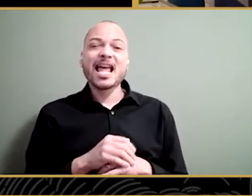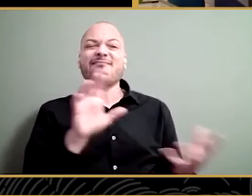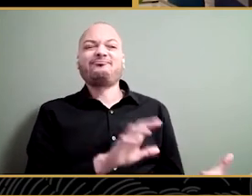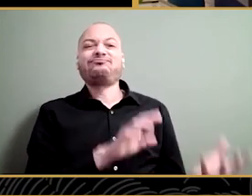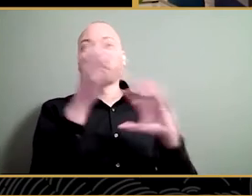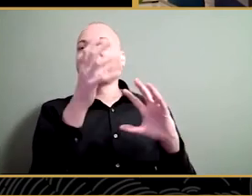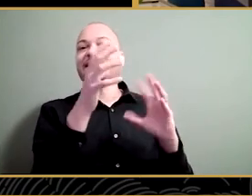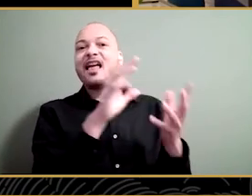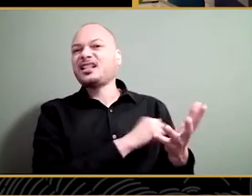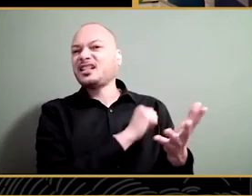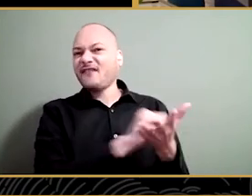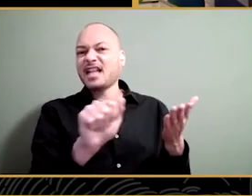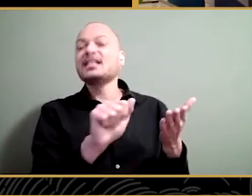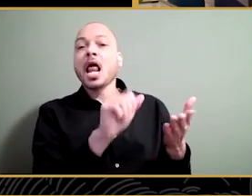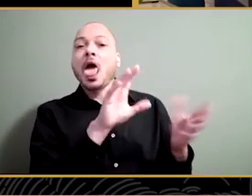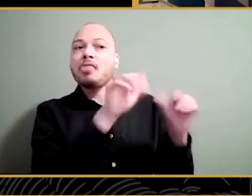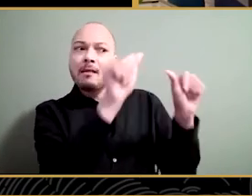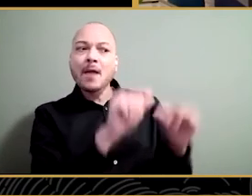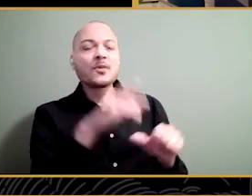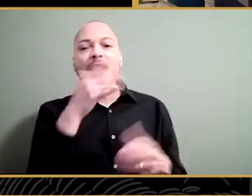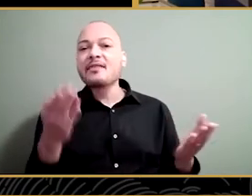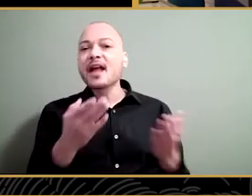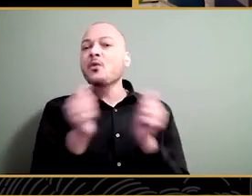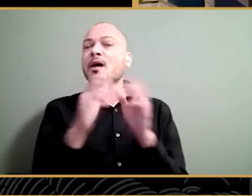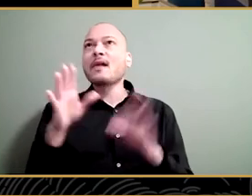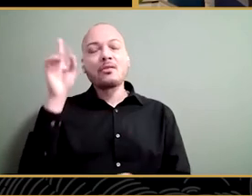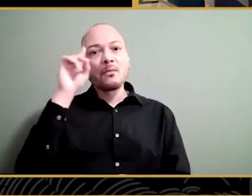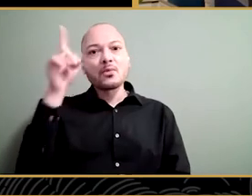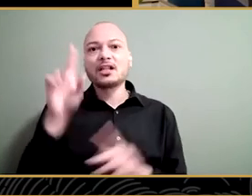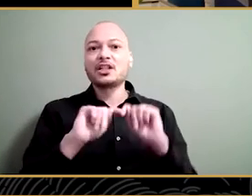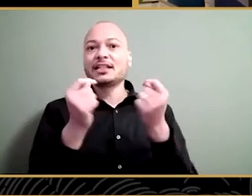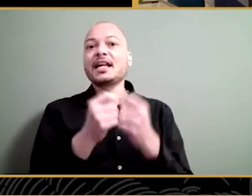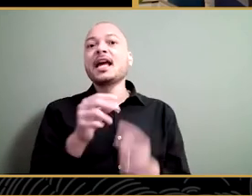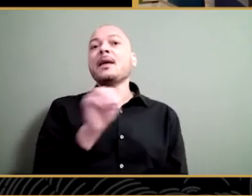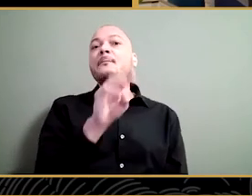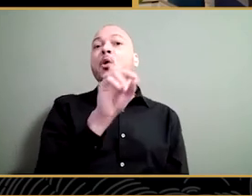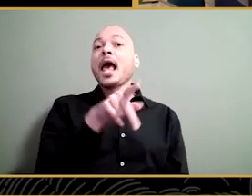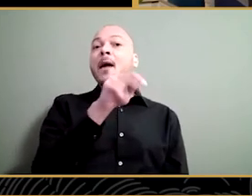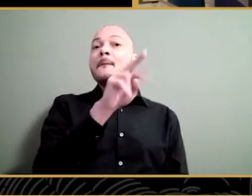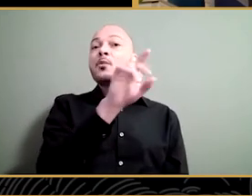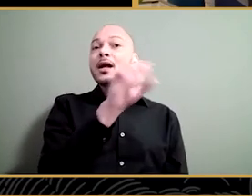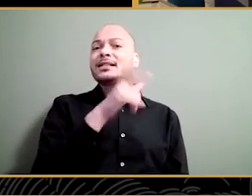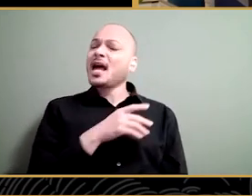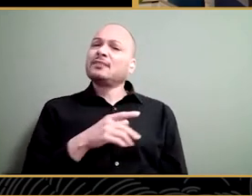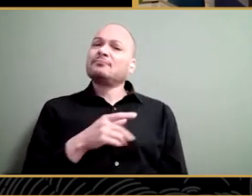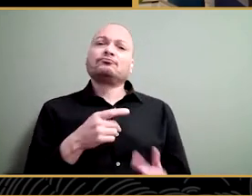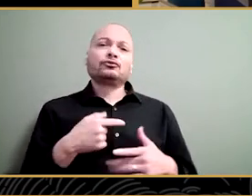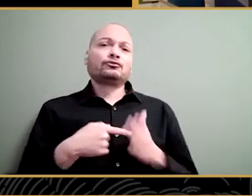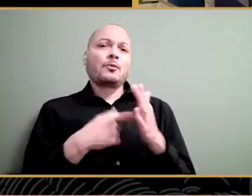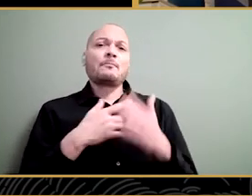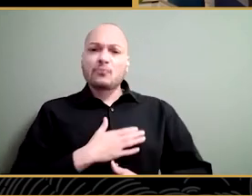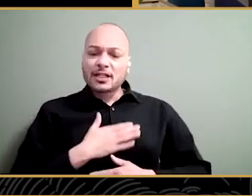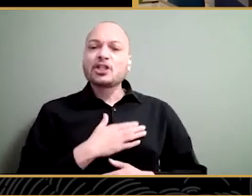Defacing the monument would not have existed without the brilliant team at Noemi Press And I extend my deepest appreciation